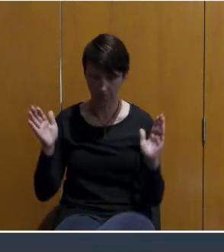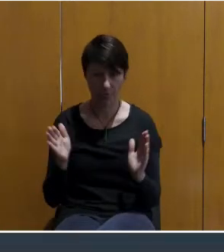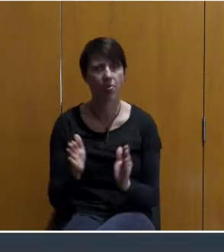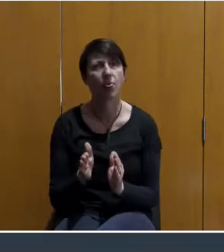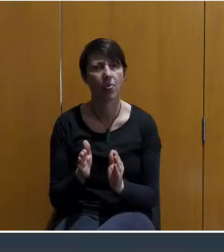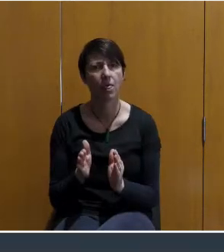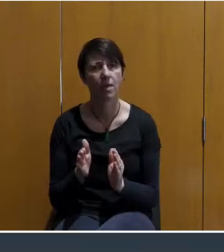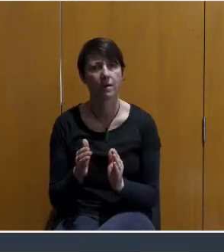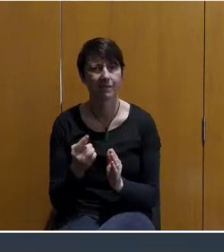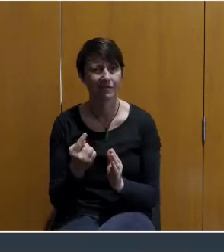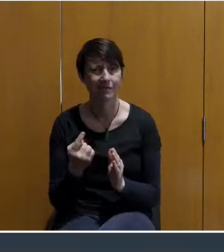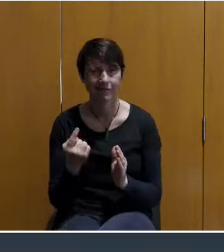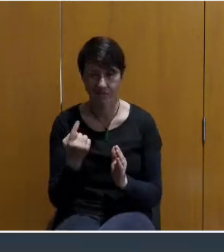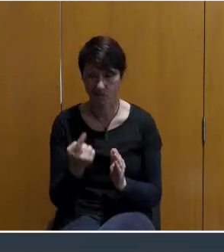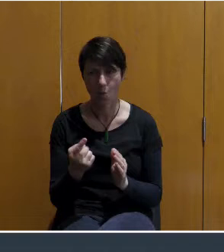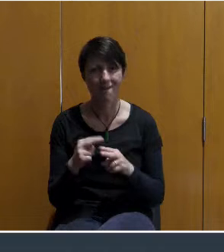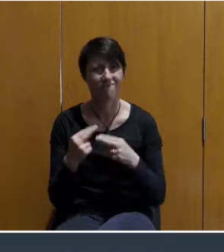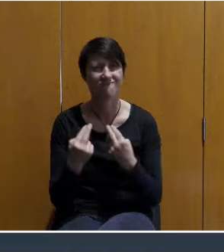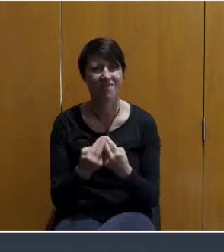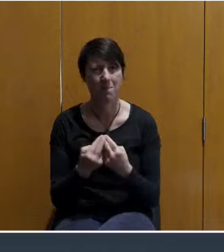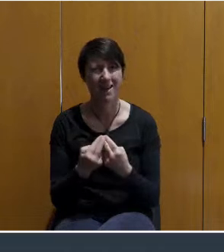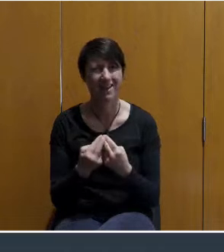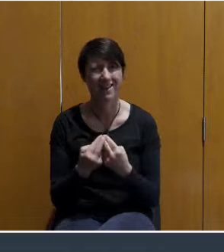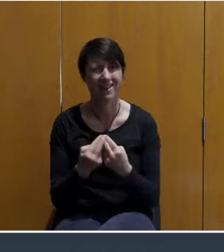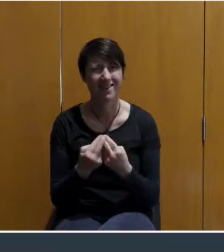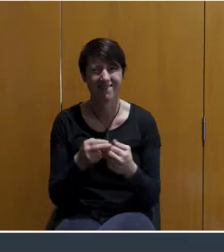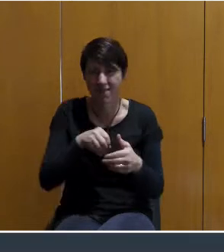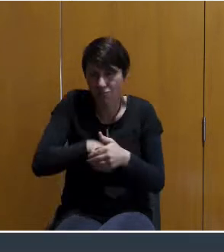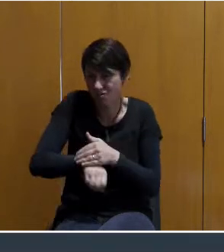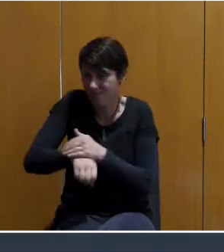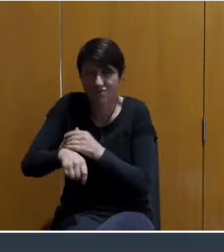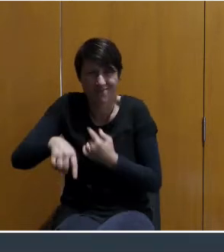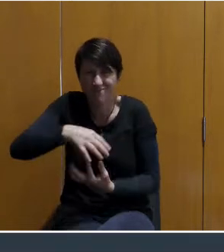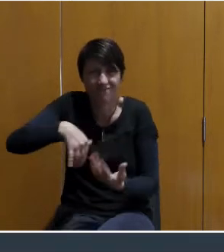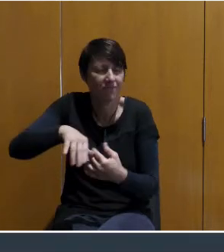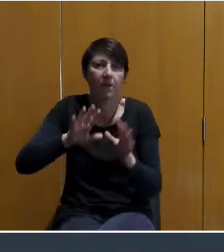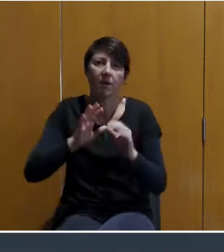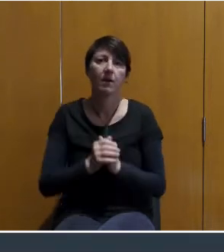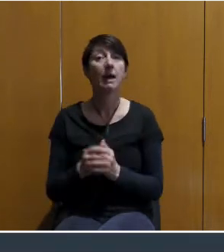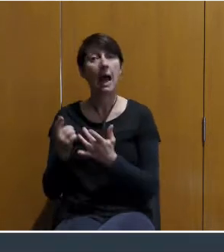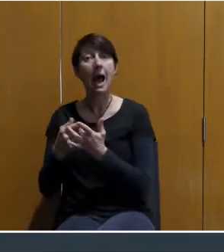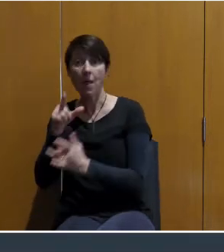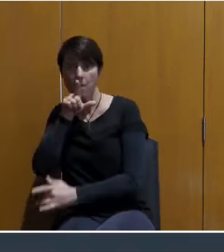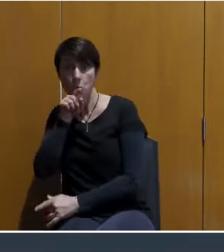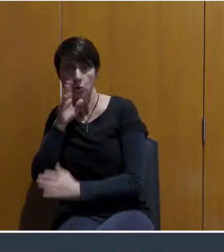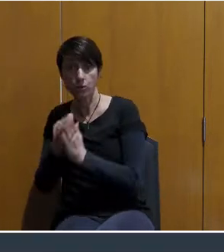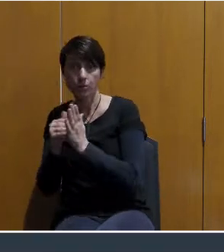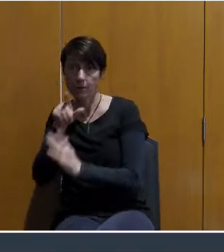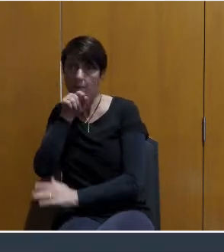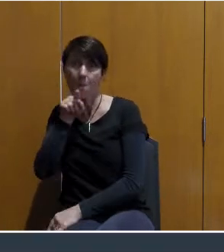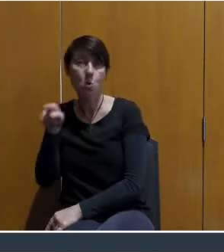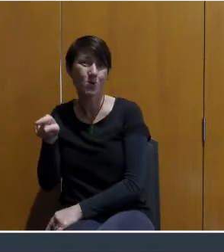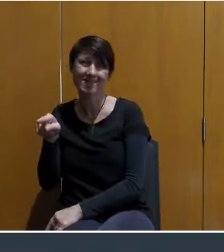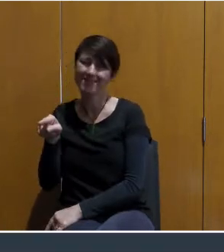sometimes we find that with some birds, that like blackstock and New Zealand shore plover, that their gene pool is so